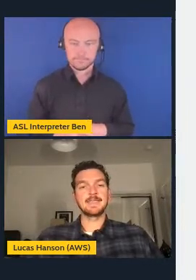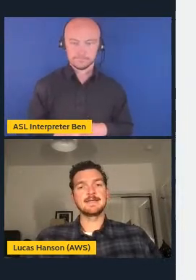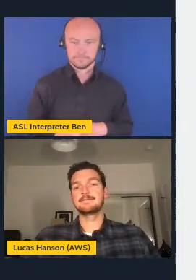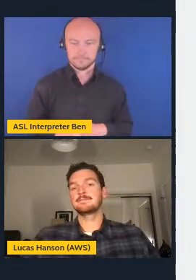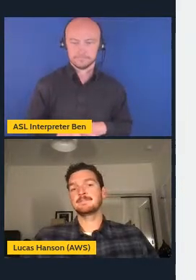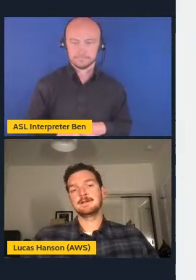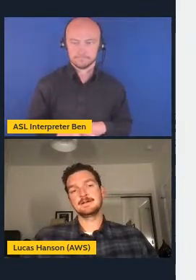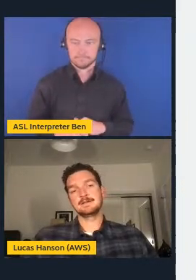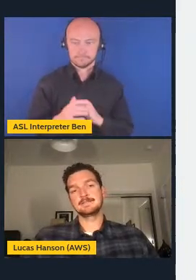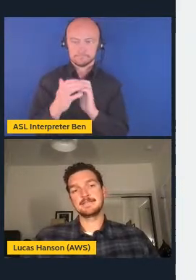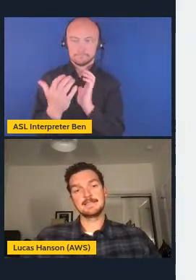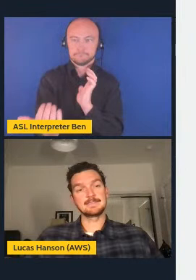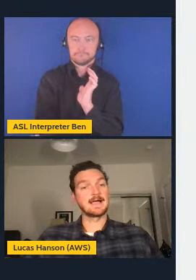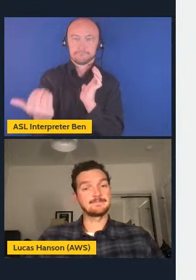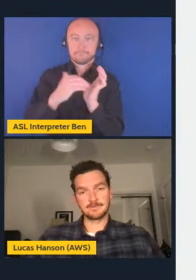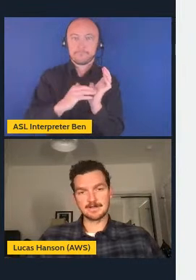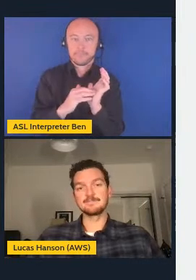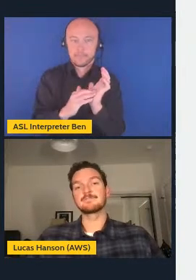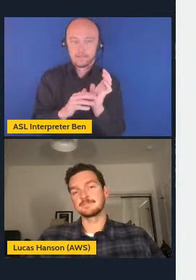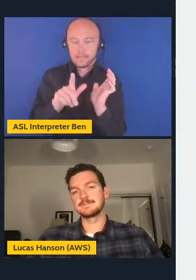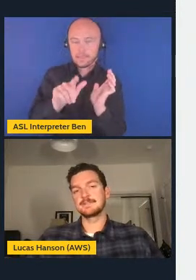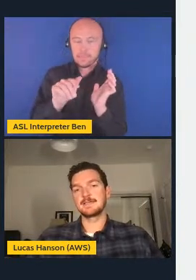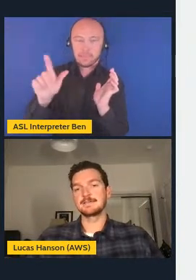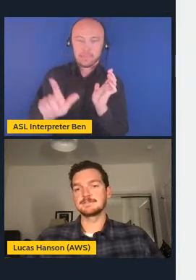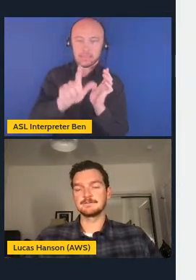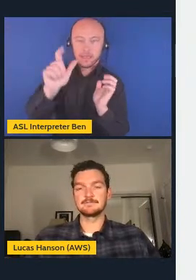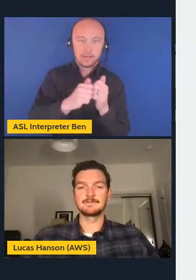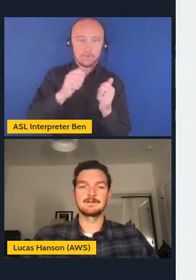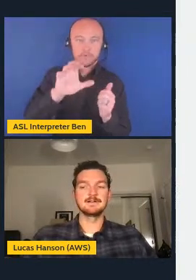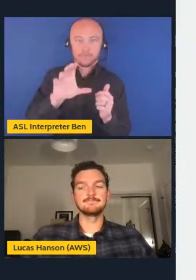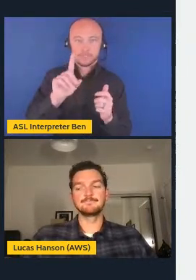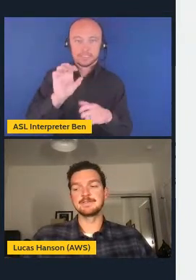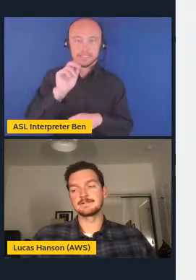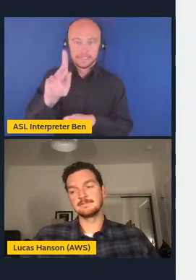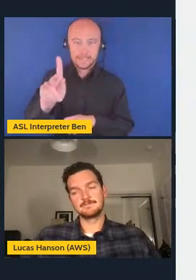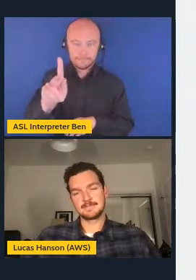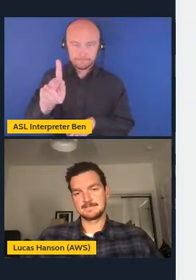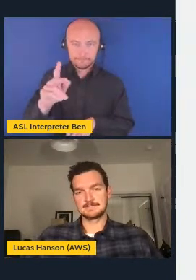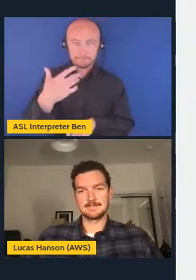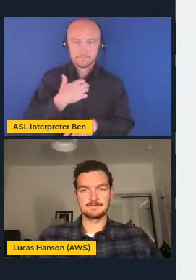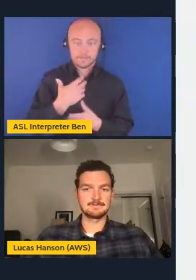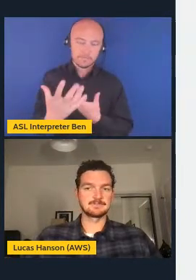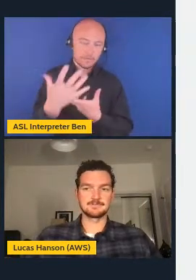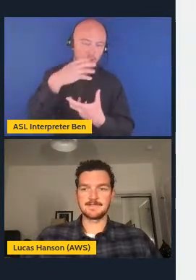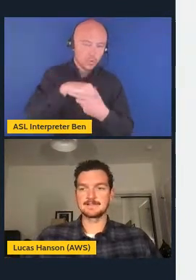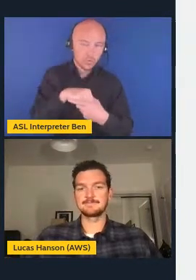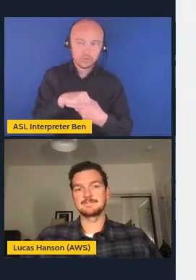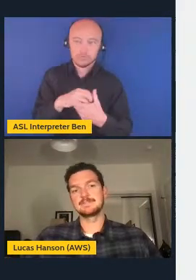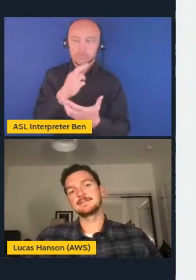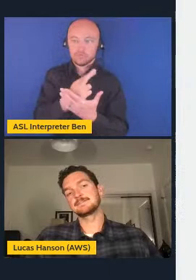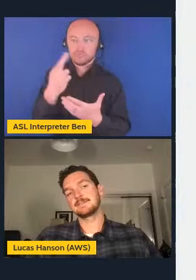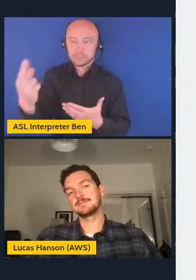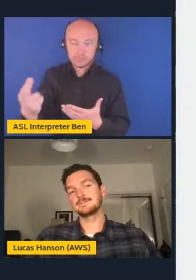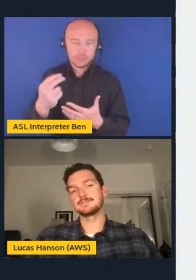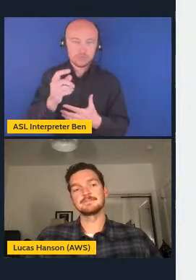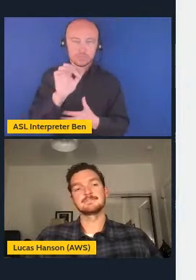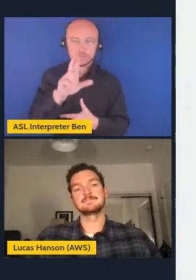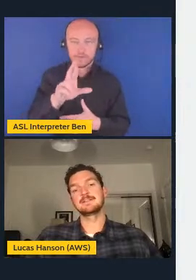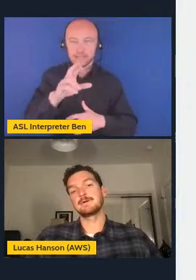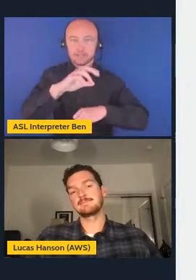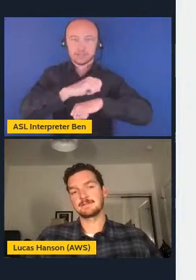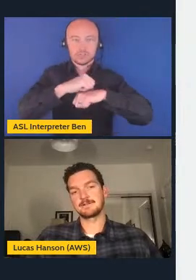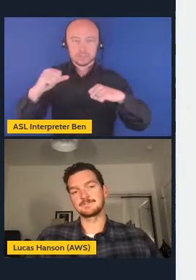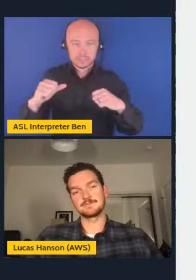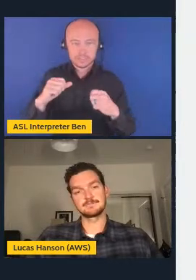And again, it's a library for the CDK. So we include things like resource factories, data stages, and